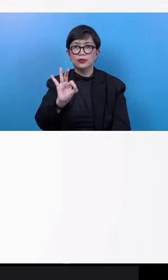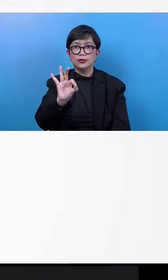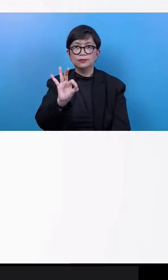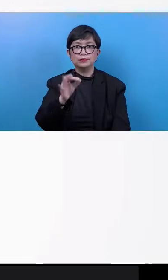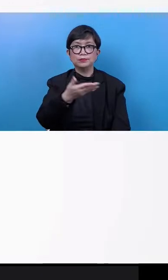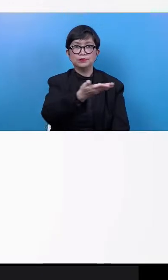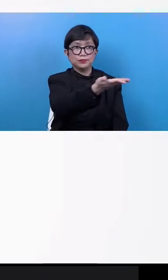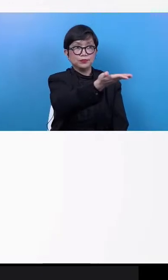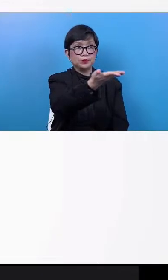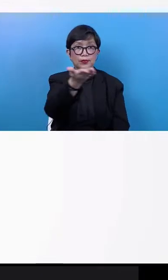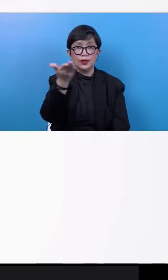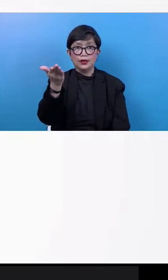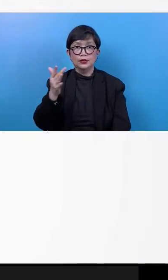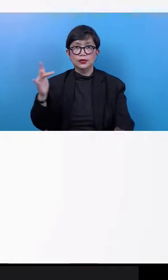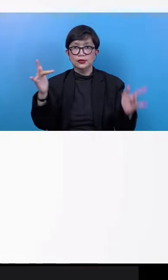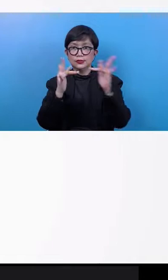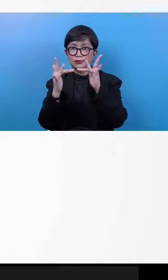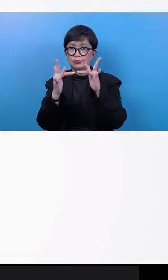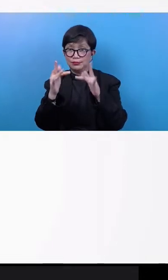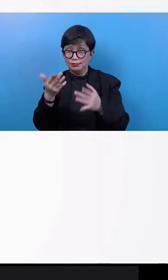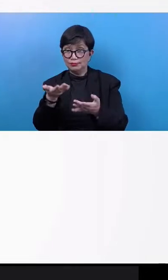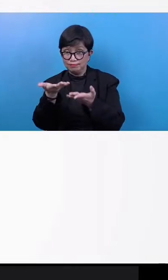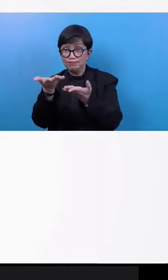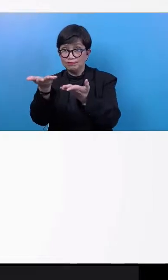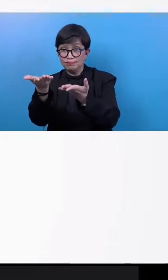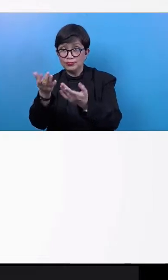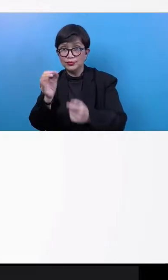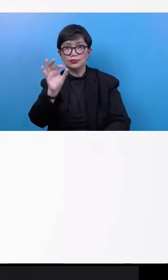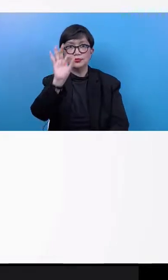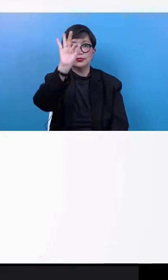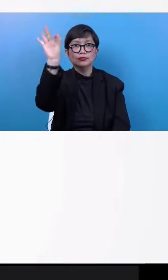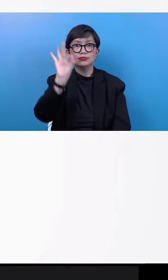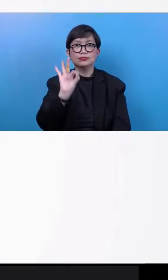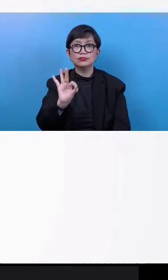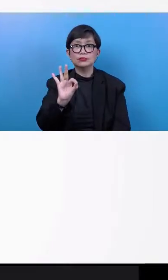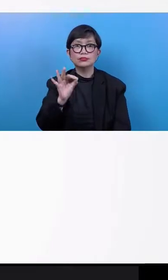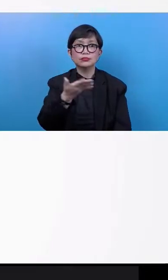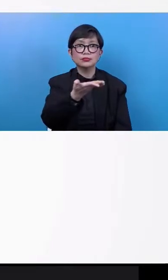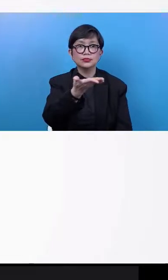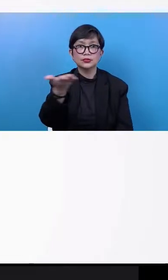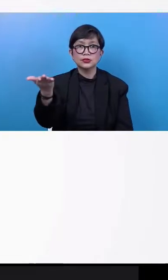just conclude, if there is any question from the floor.